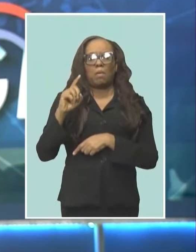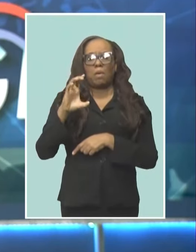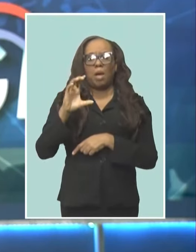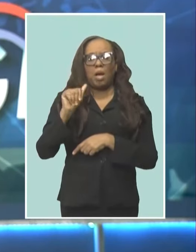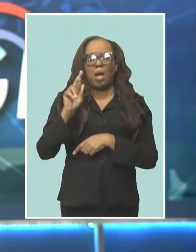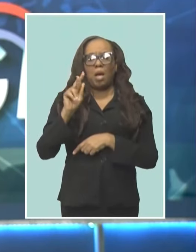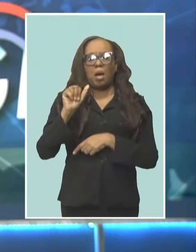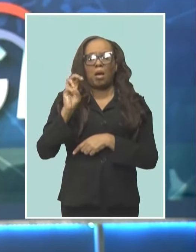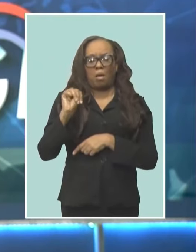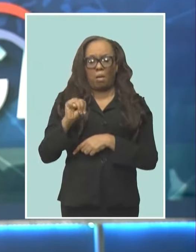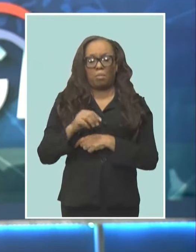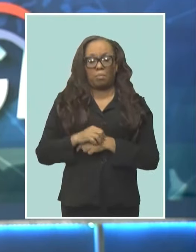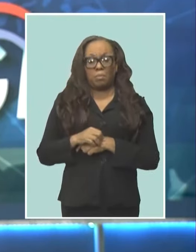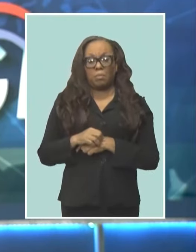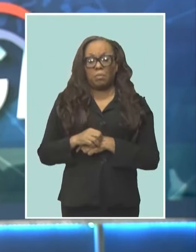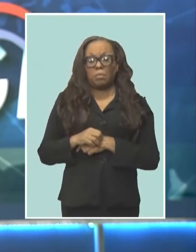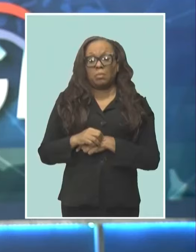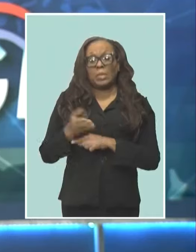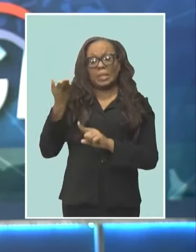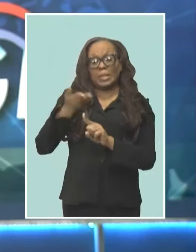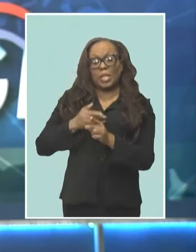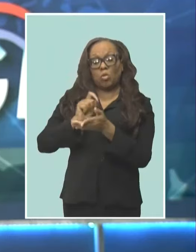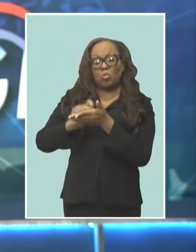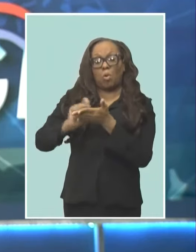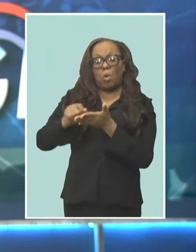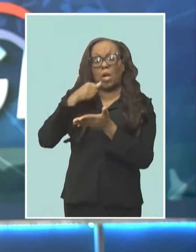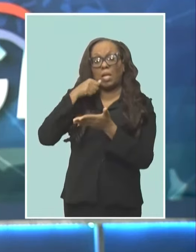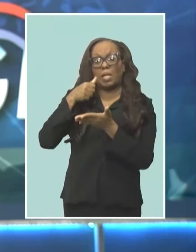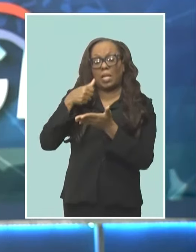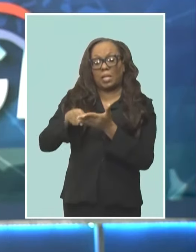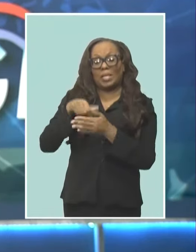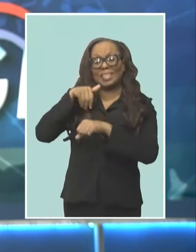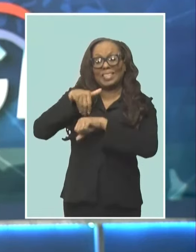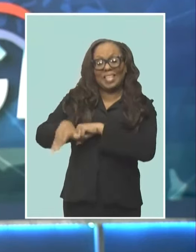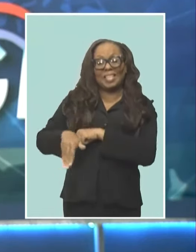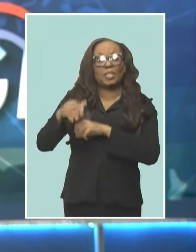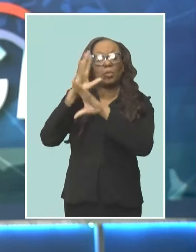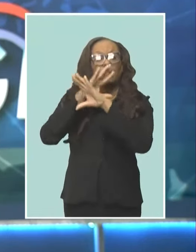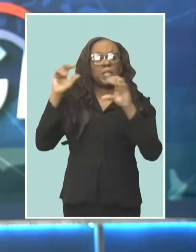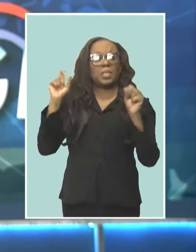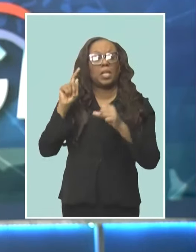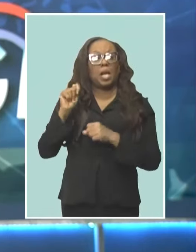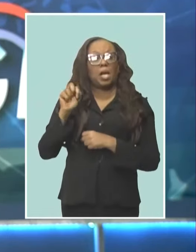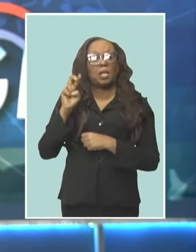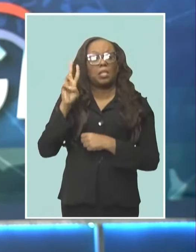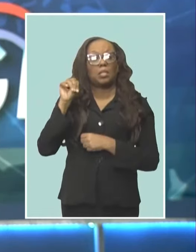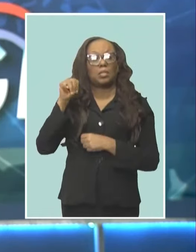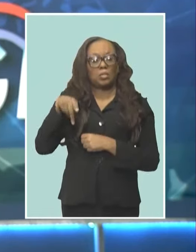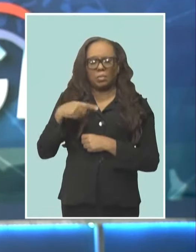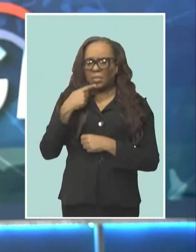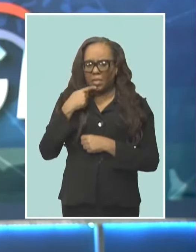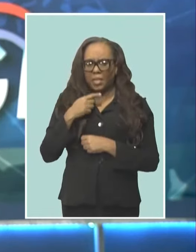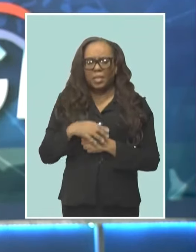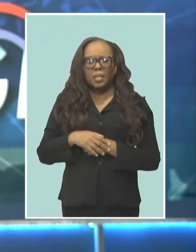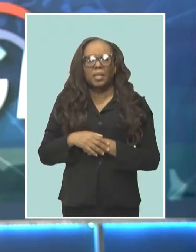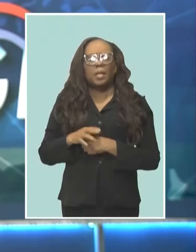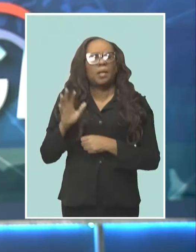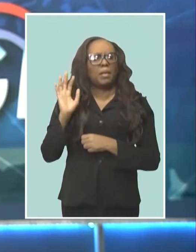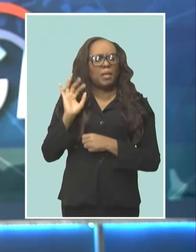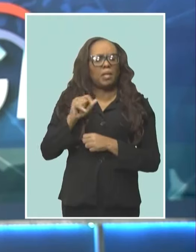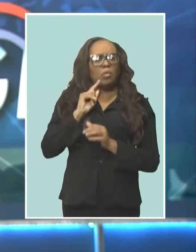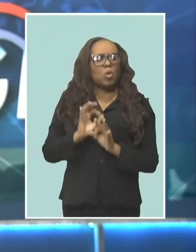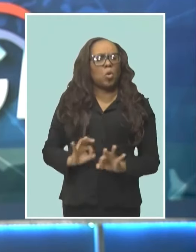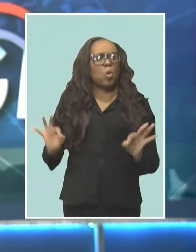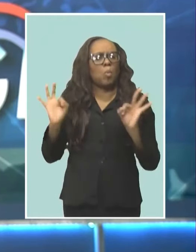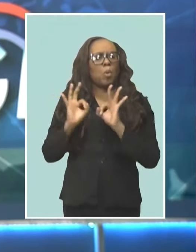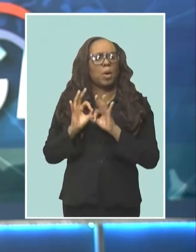that Caricom be exempt from the levy. She says sending the correspondence at this time is a critical move, since the region